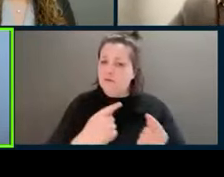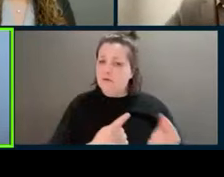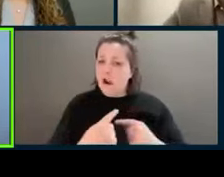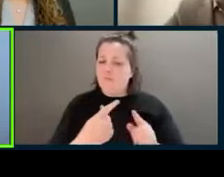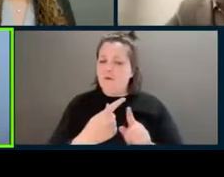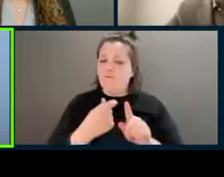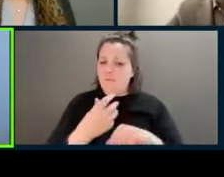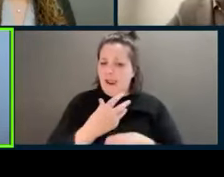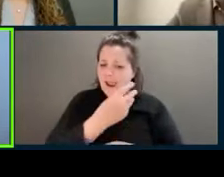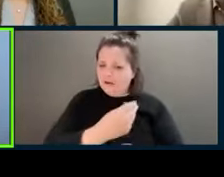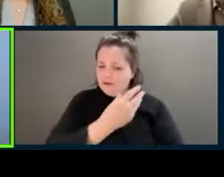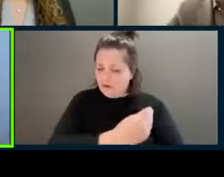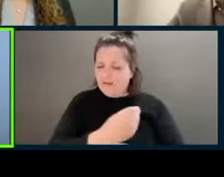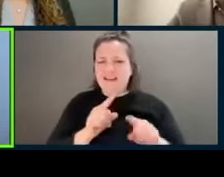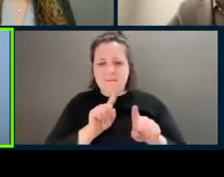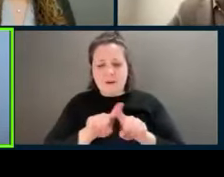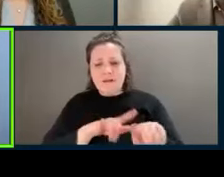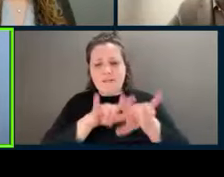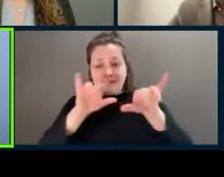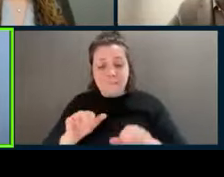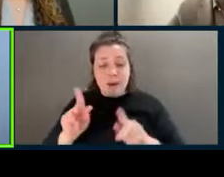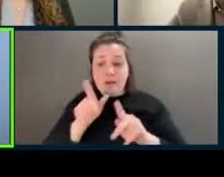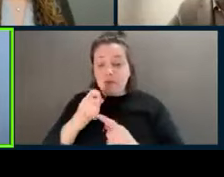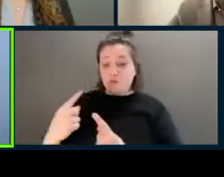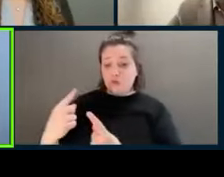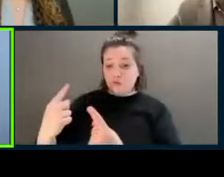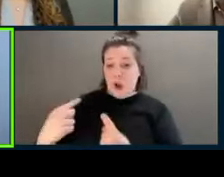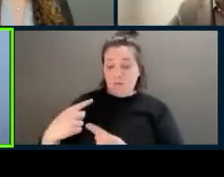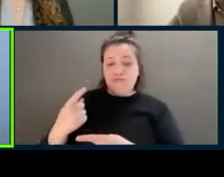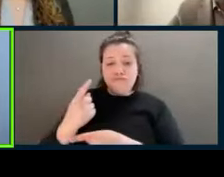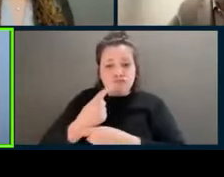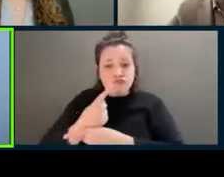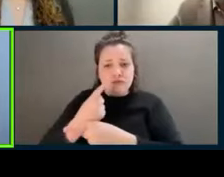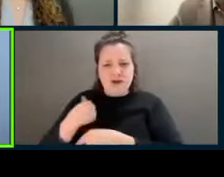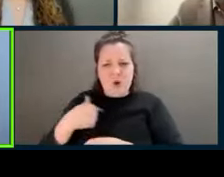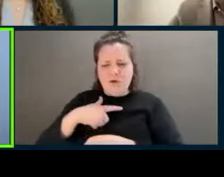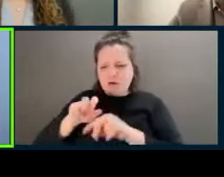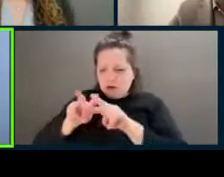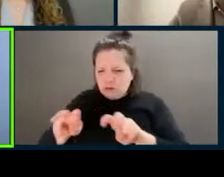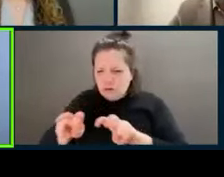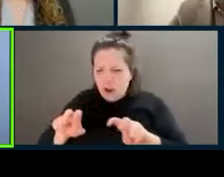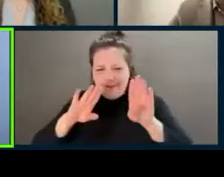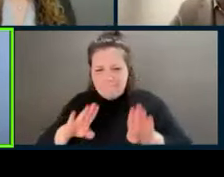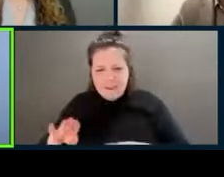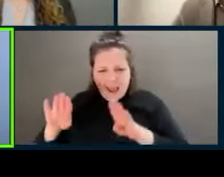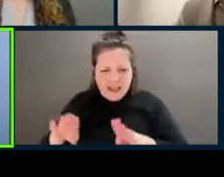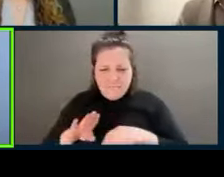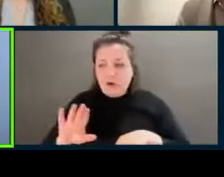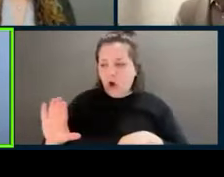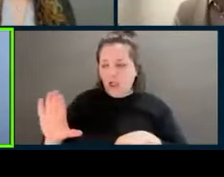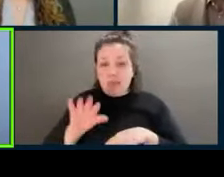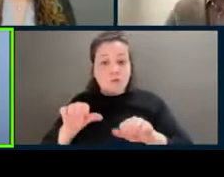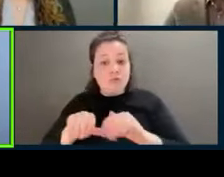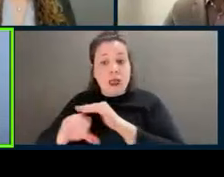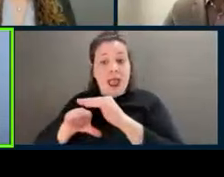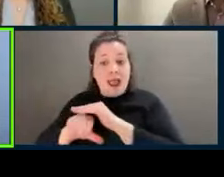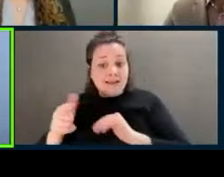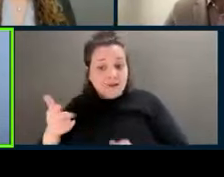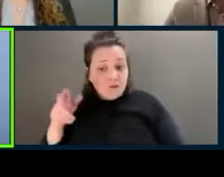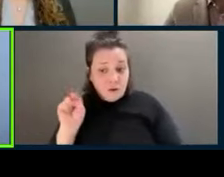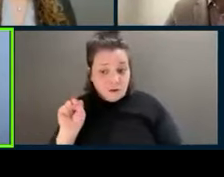at behavior and access to firearms in that in those contexts. And I will tell you that, and